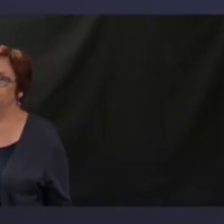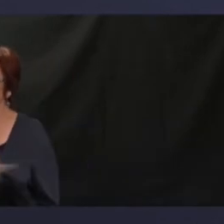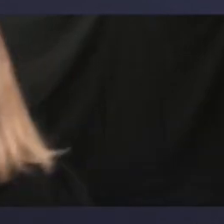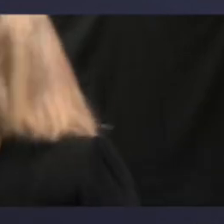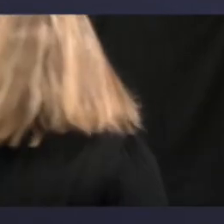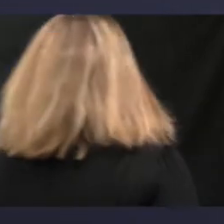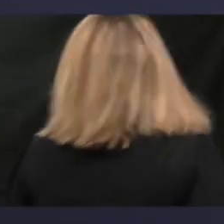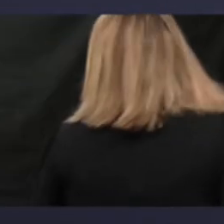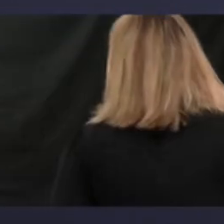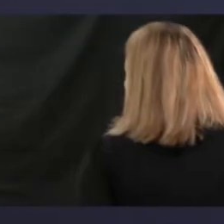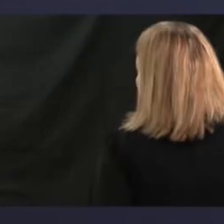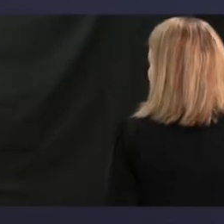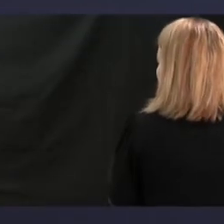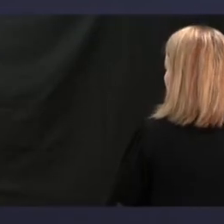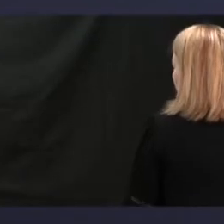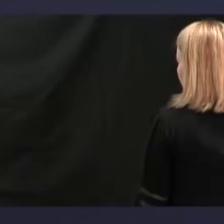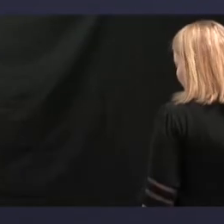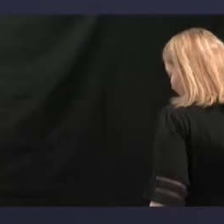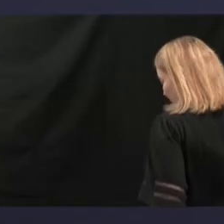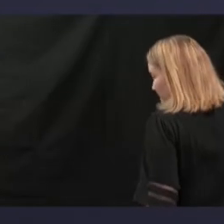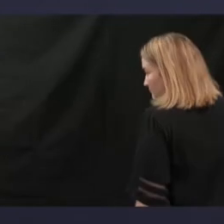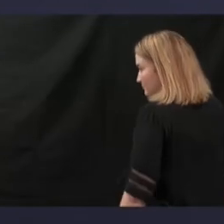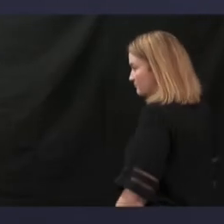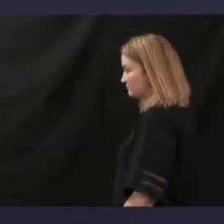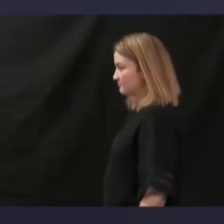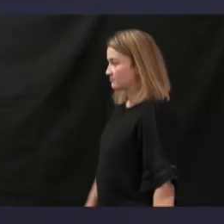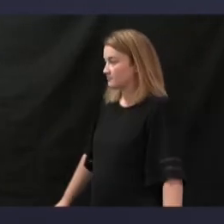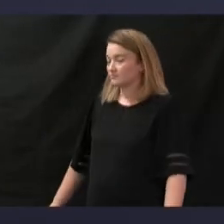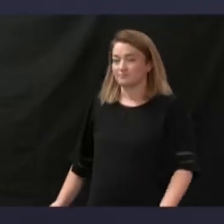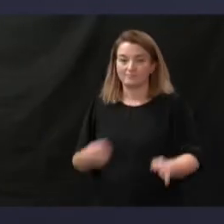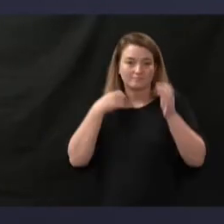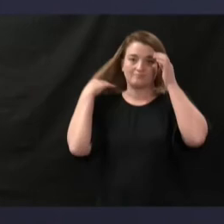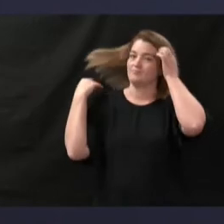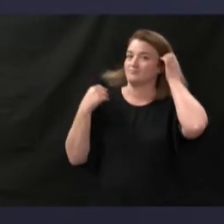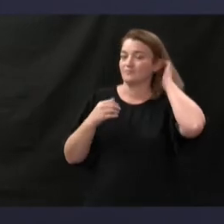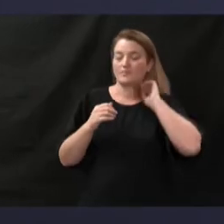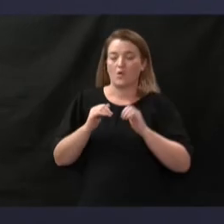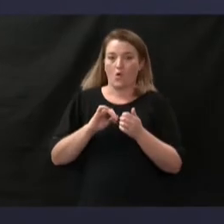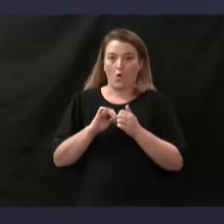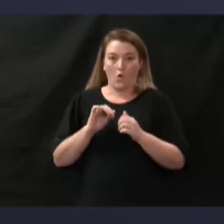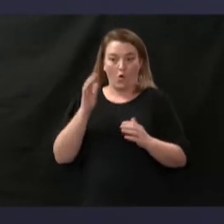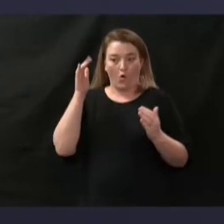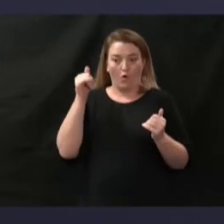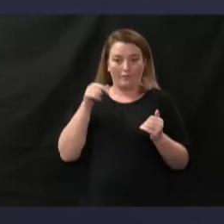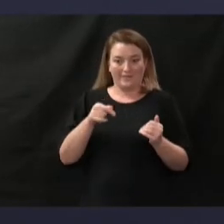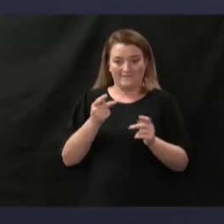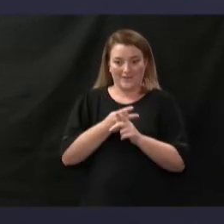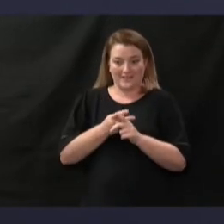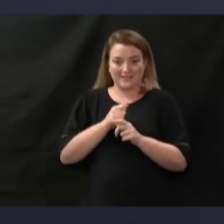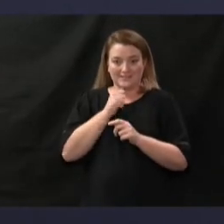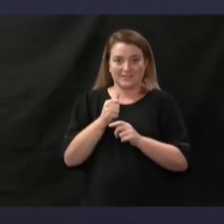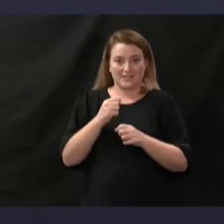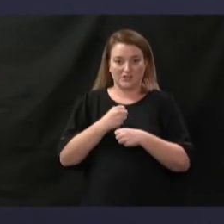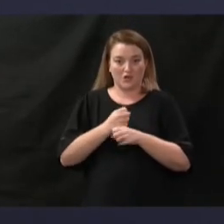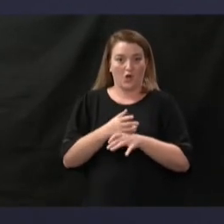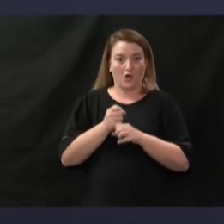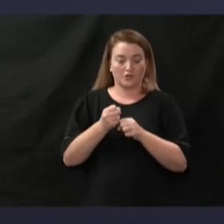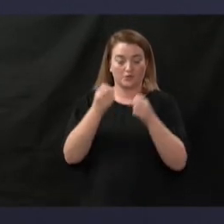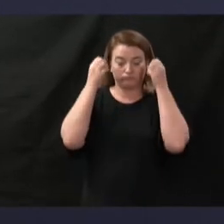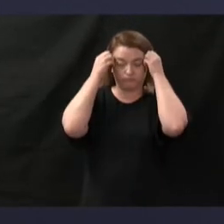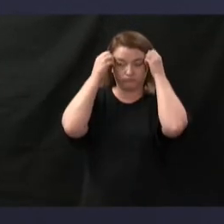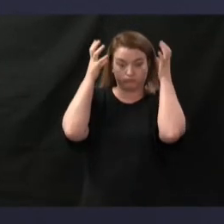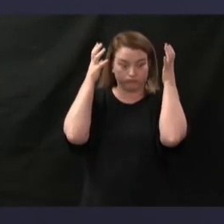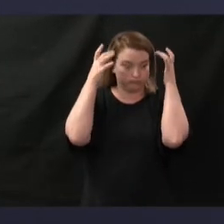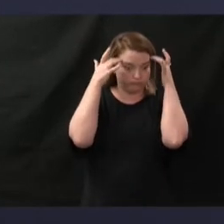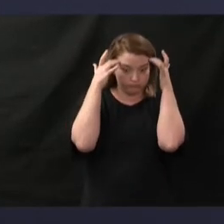Based upon, I'm going to see if anybody can figure this out. I hope it doesn't make your brain explode. But based upon what Jamie just told